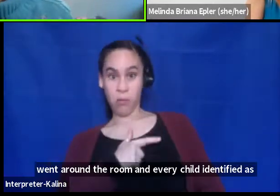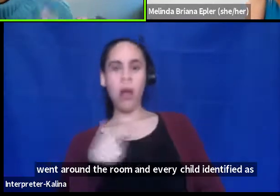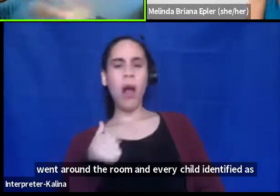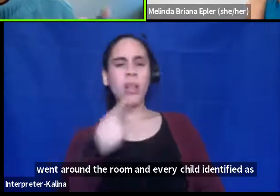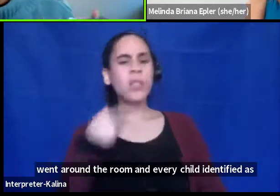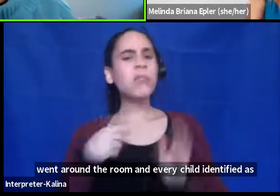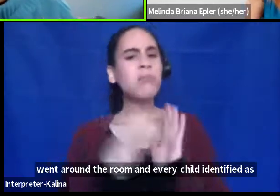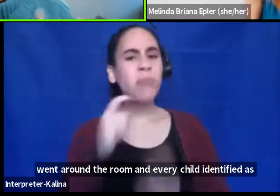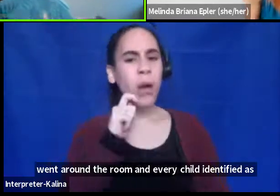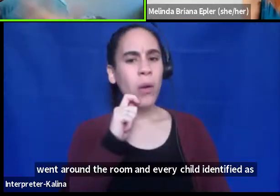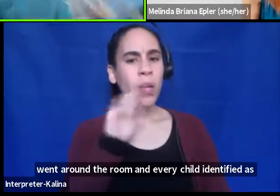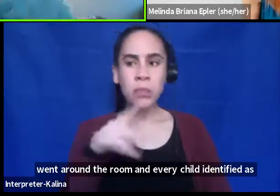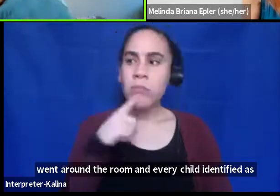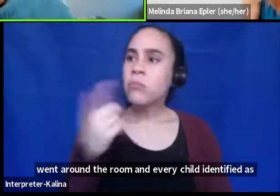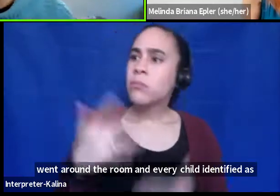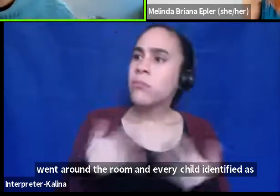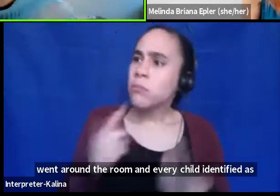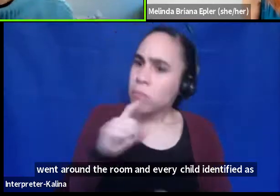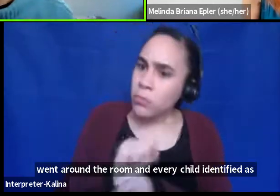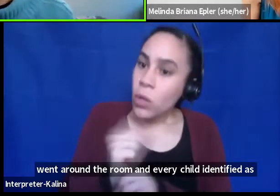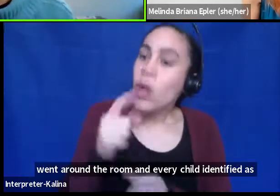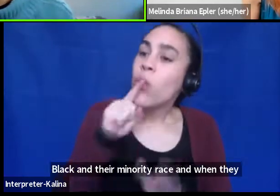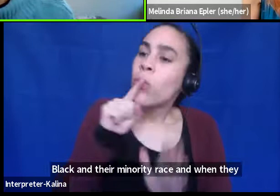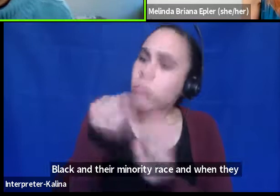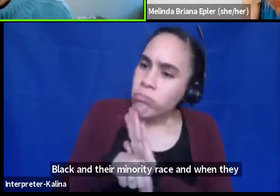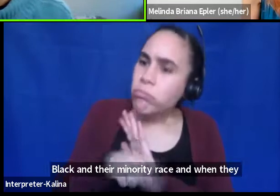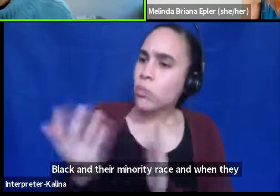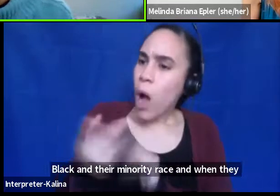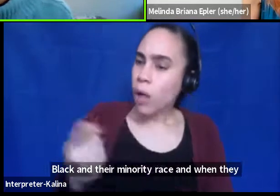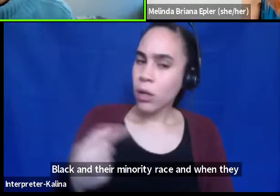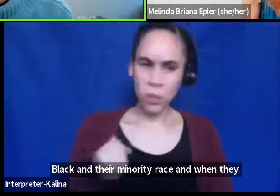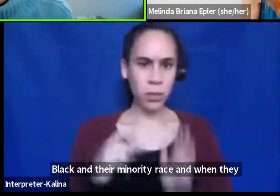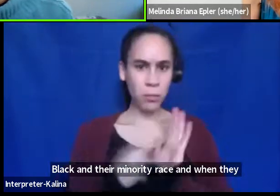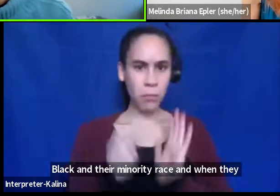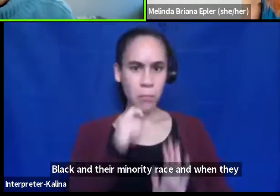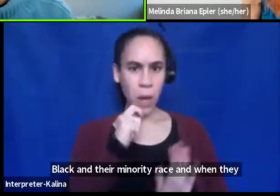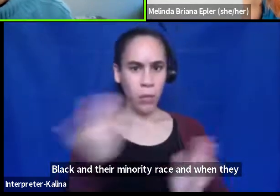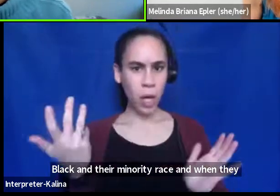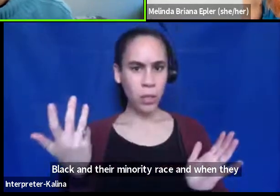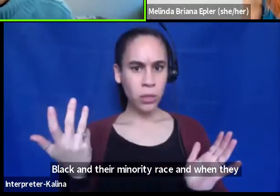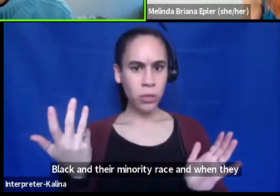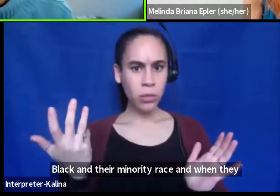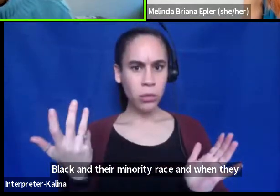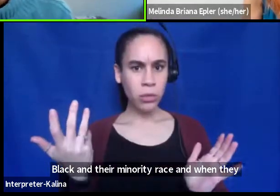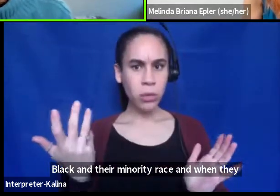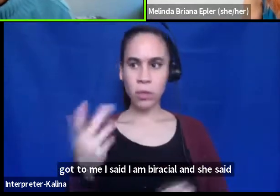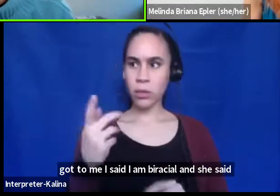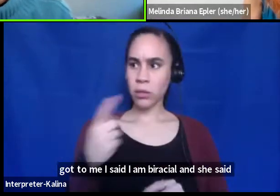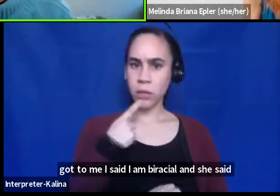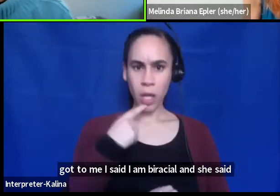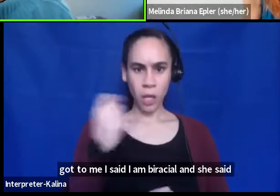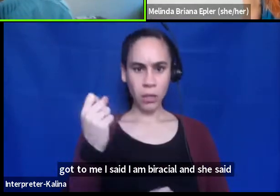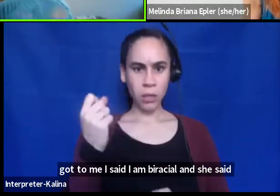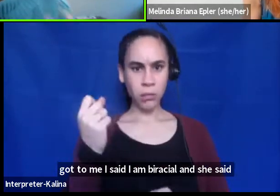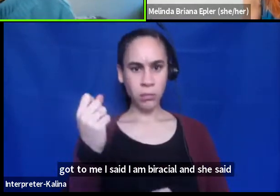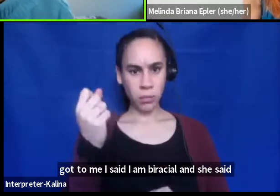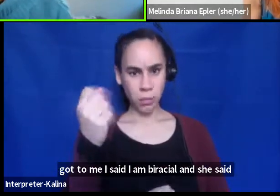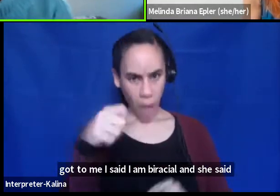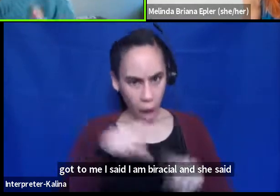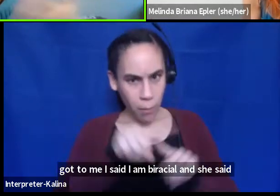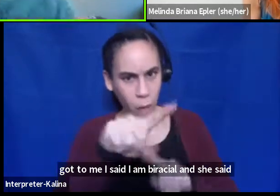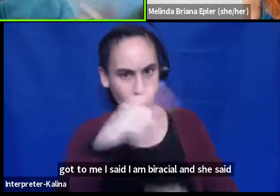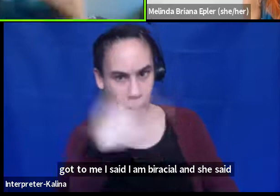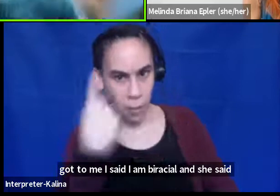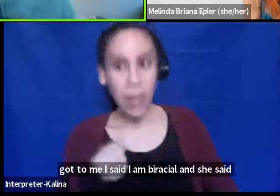And I said, "Well, no, I'm biracial." And she's like, "Yeah, but you're Black." And I was like, "Yes, absolutely. And I'm